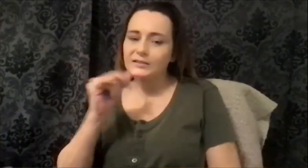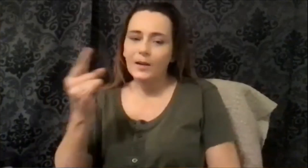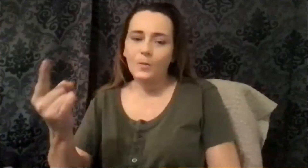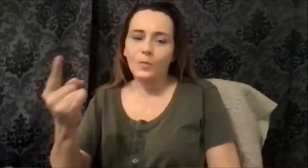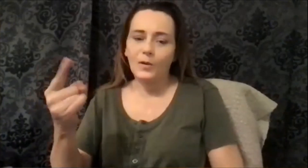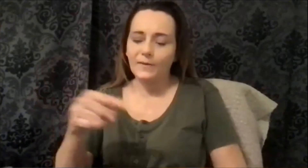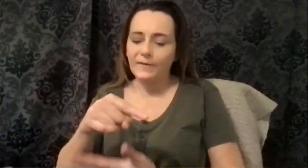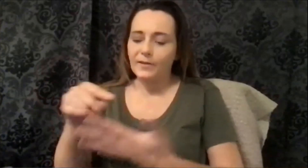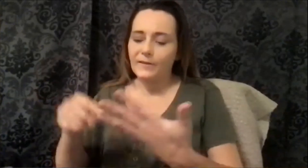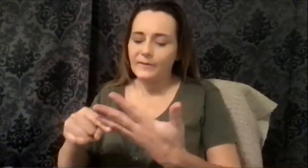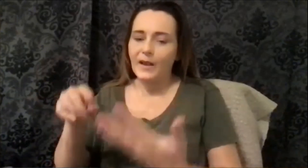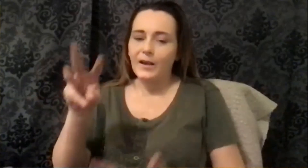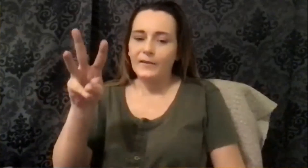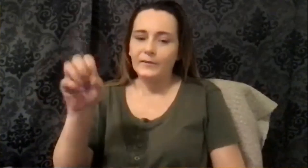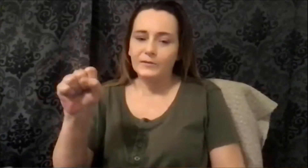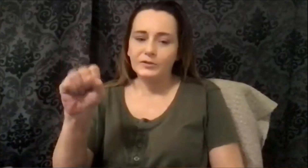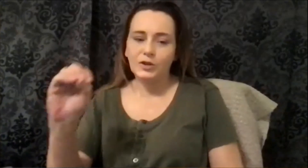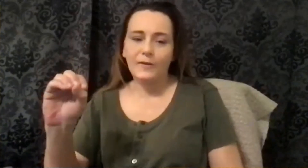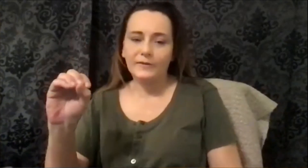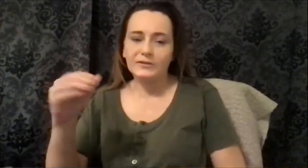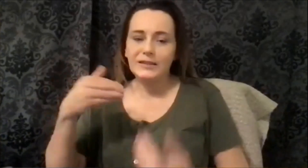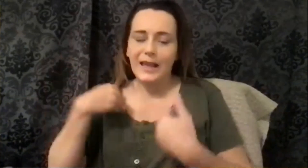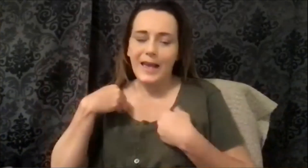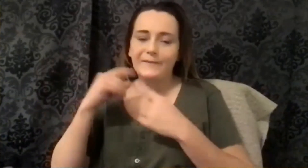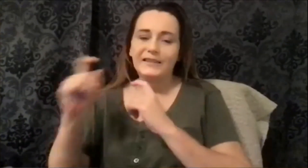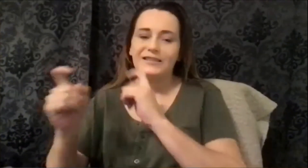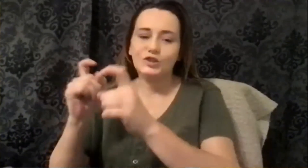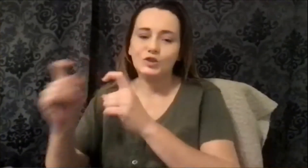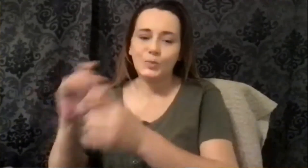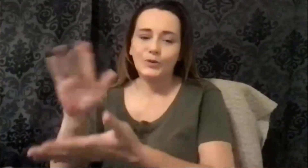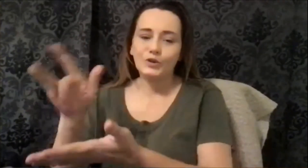Service offices, that they had a distribution center,